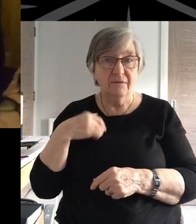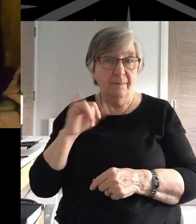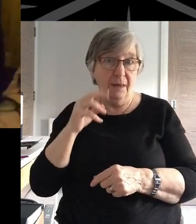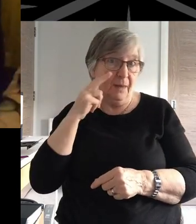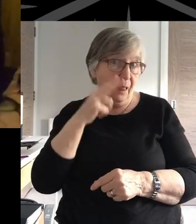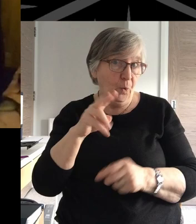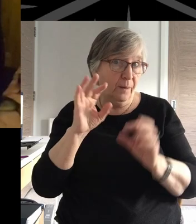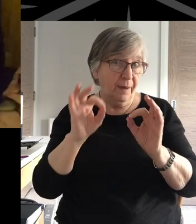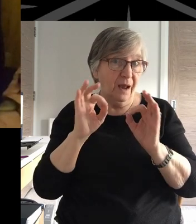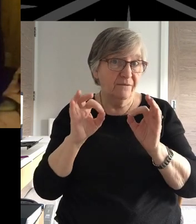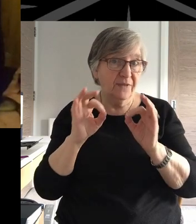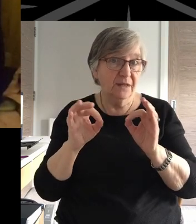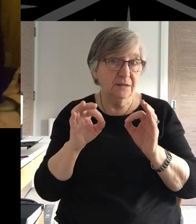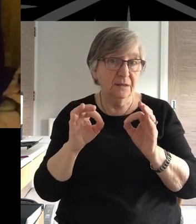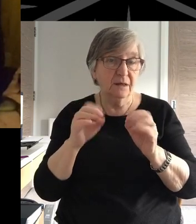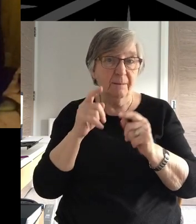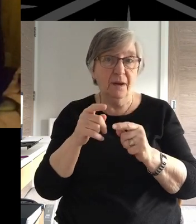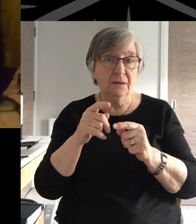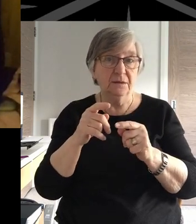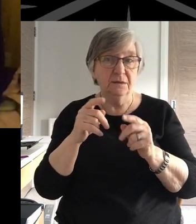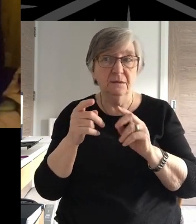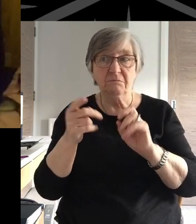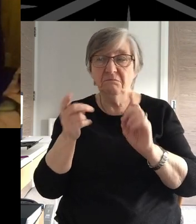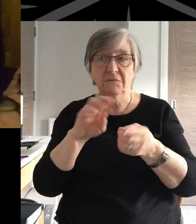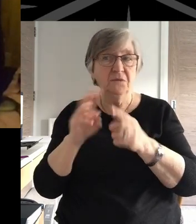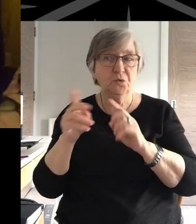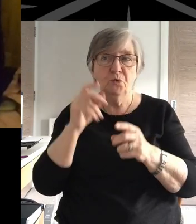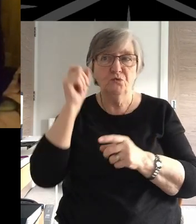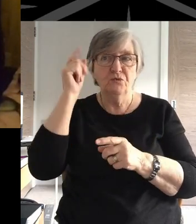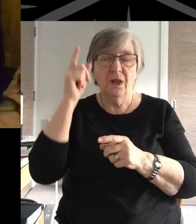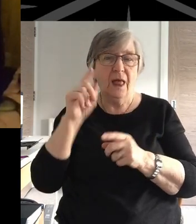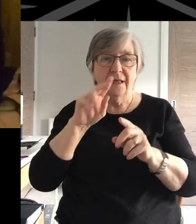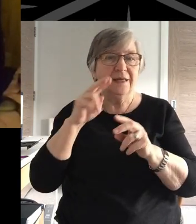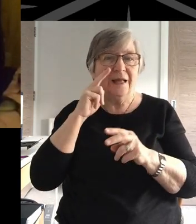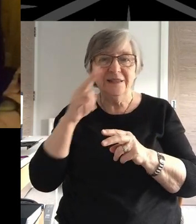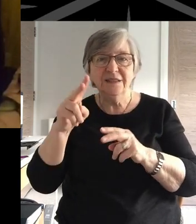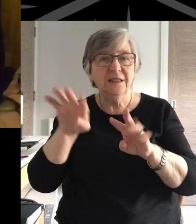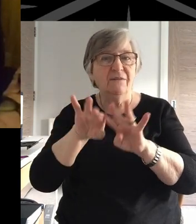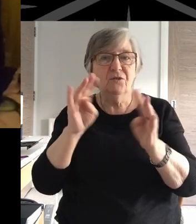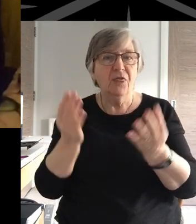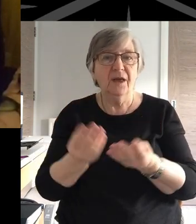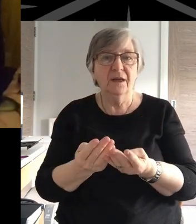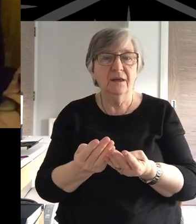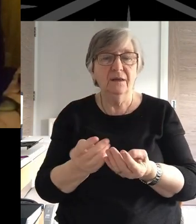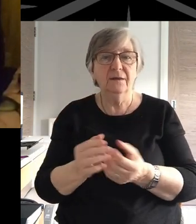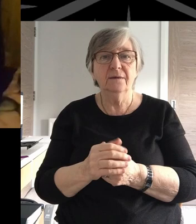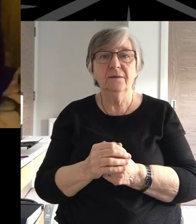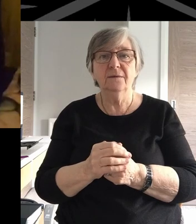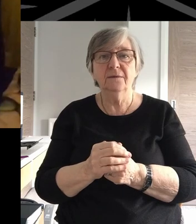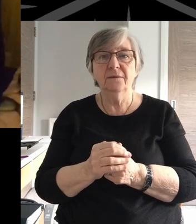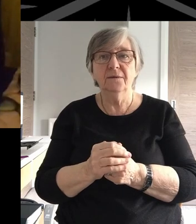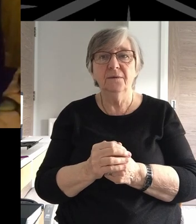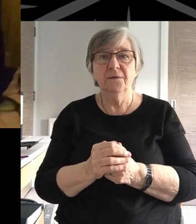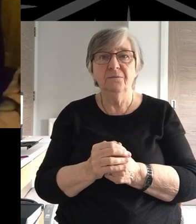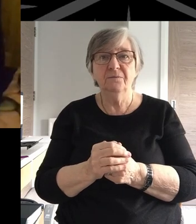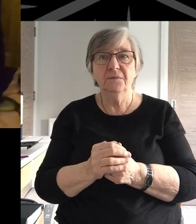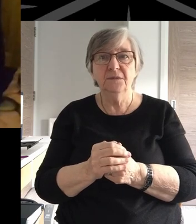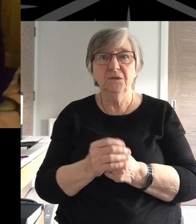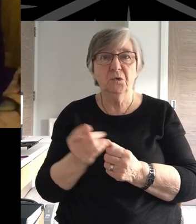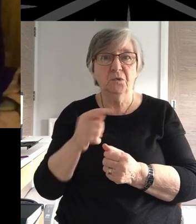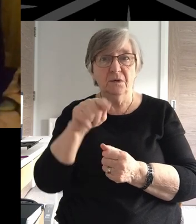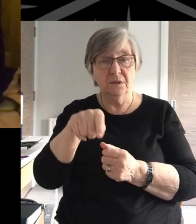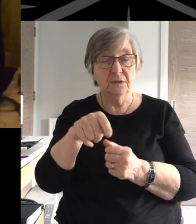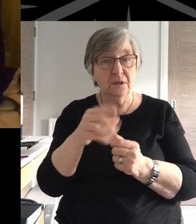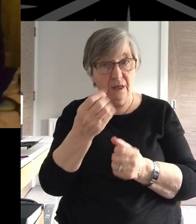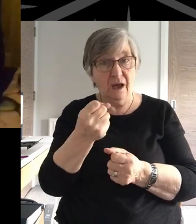the two sides and each side can't see each other. And there's grapes in the middle. So maybe there's some mediator with crosses in the middle as